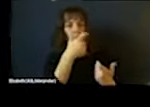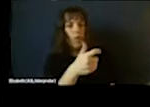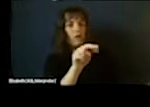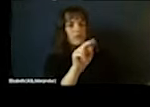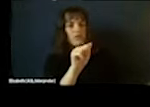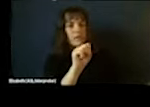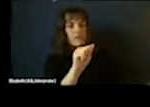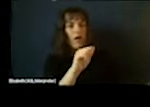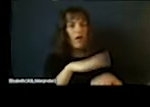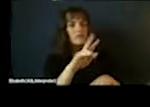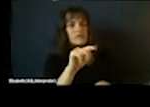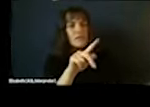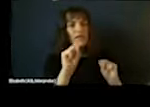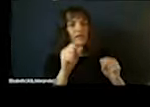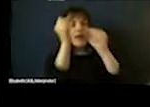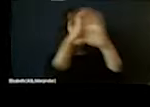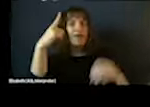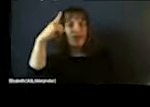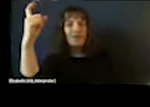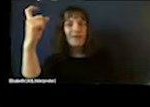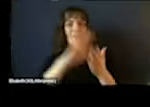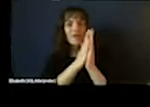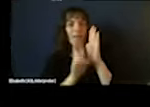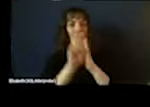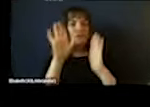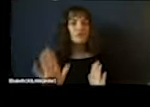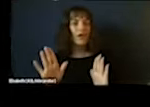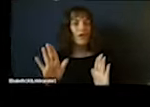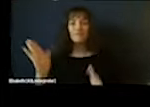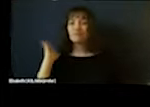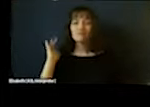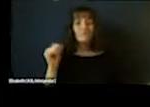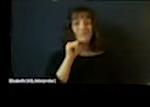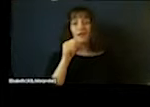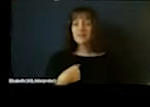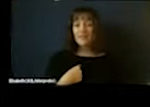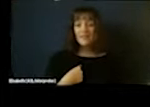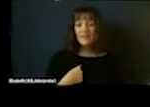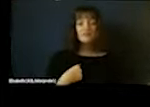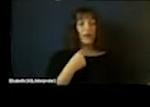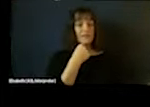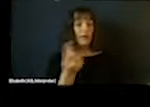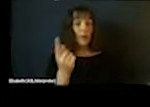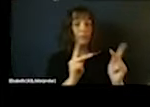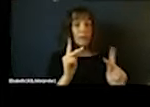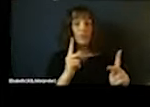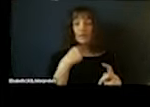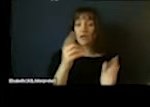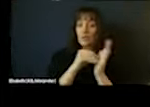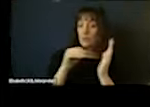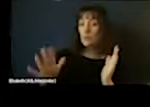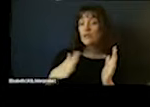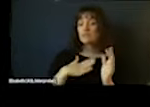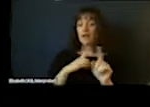astronaut. So in some point, I sometimes tell the pupils and students, my mentee, like, you know what, that is